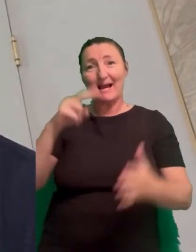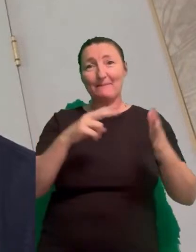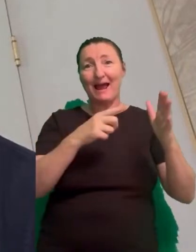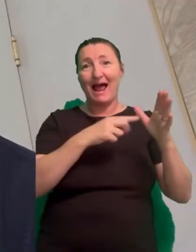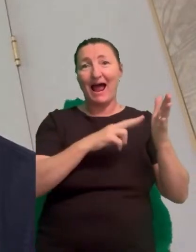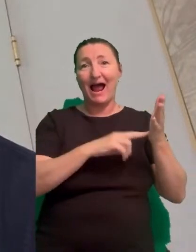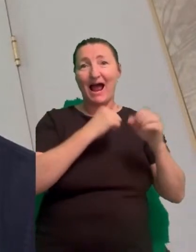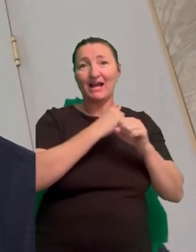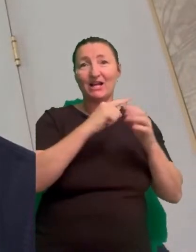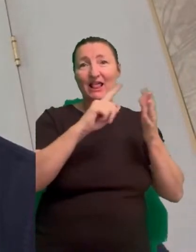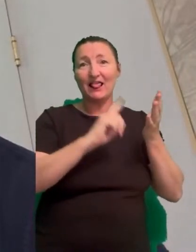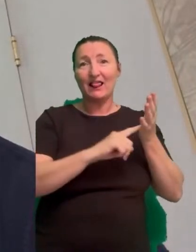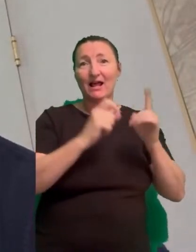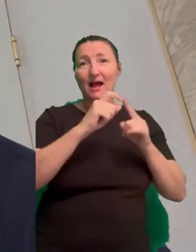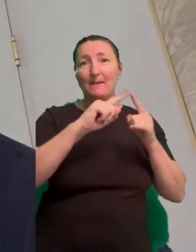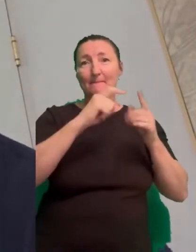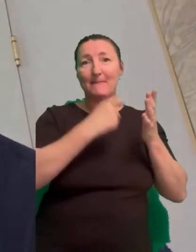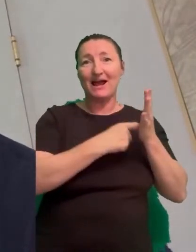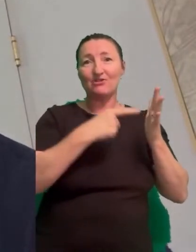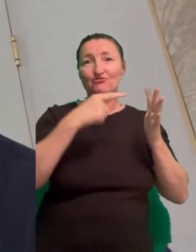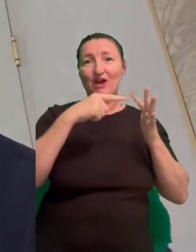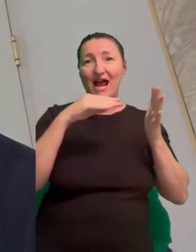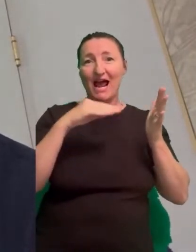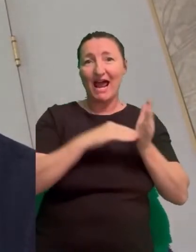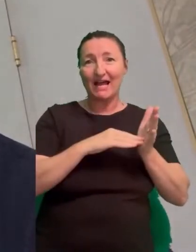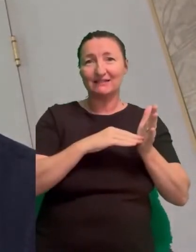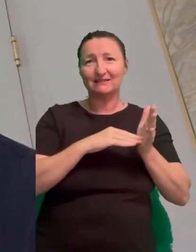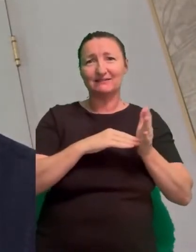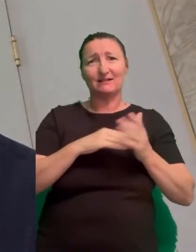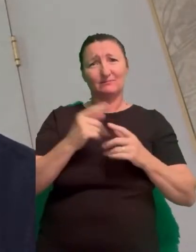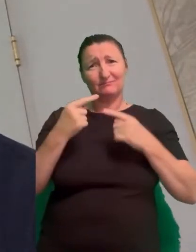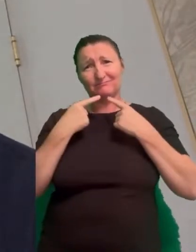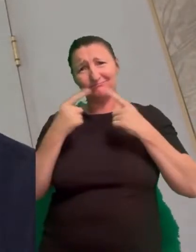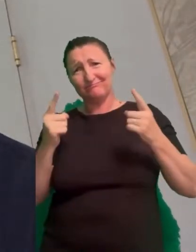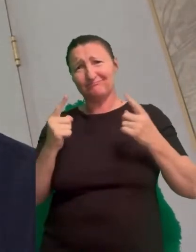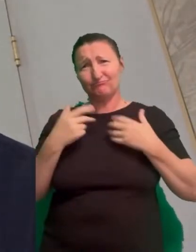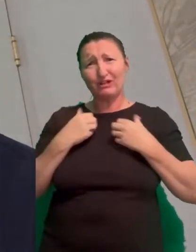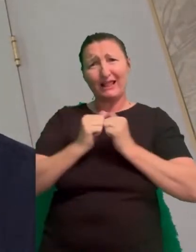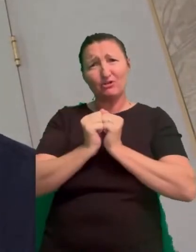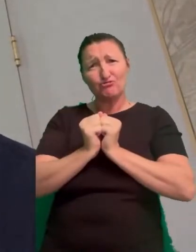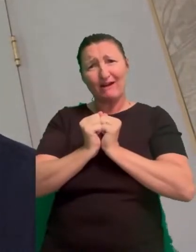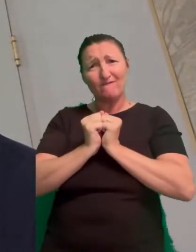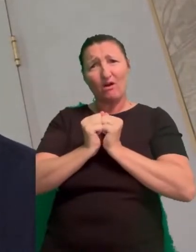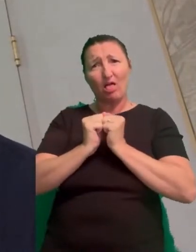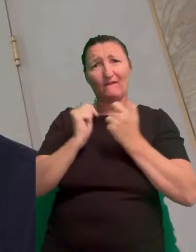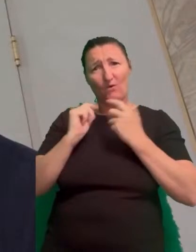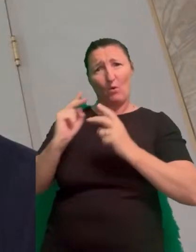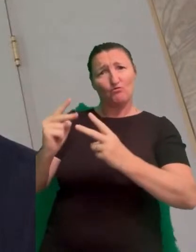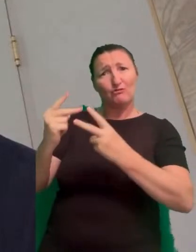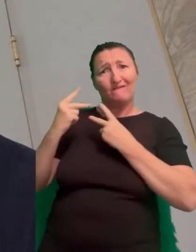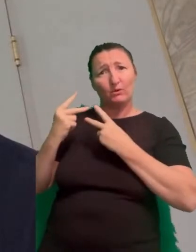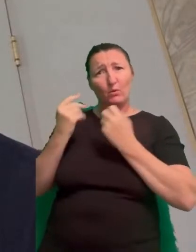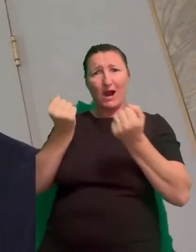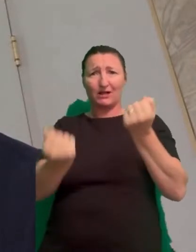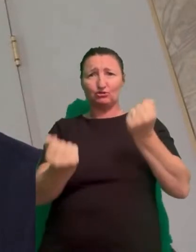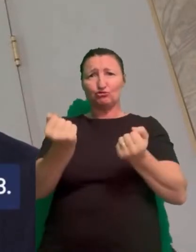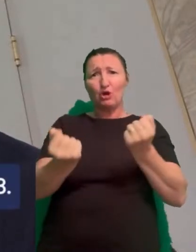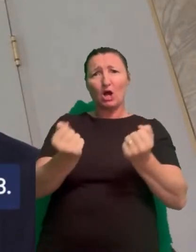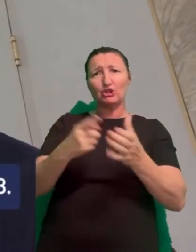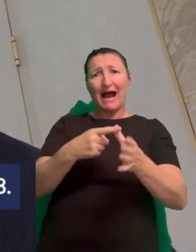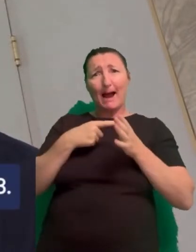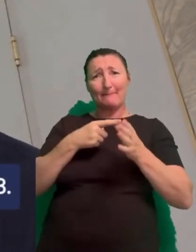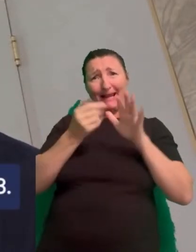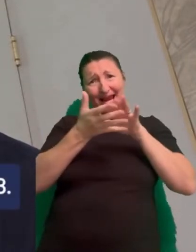Hello, this is Angel Perez. I just wanted to say how grateful I was to be able to review